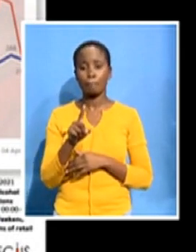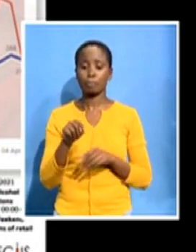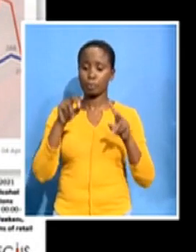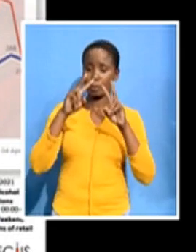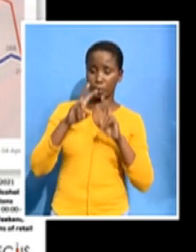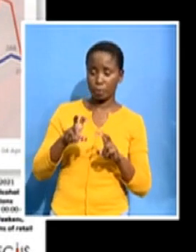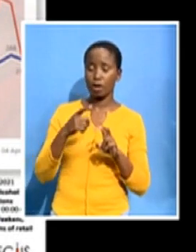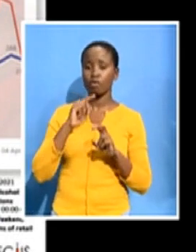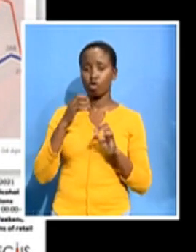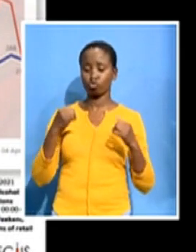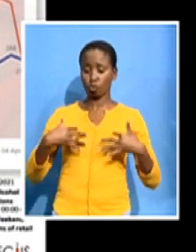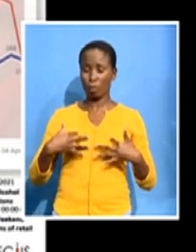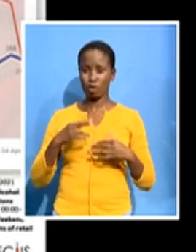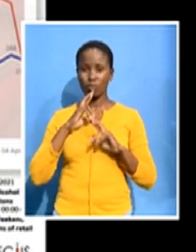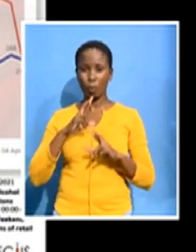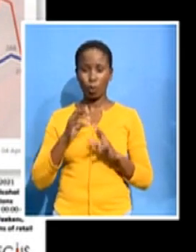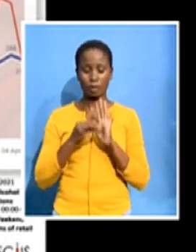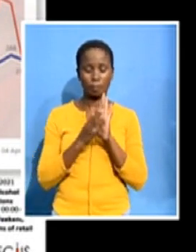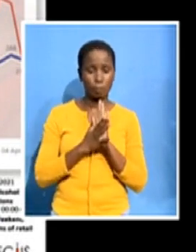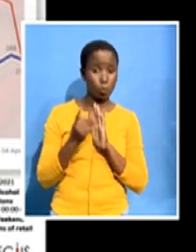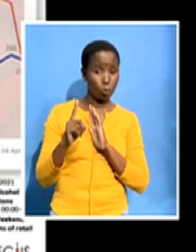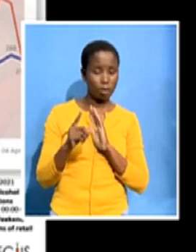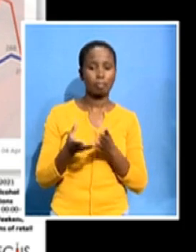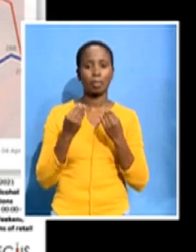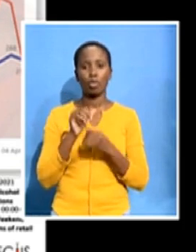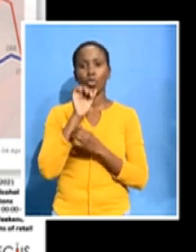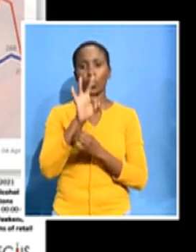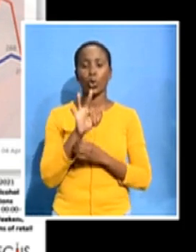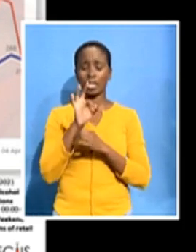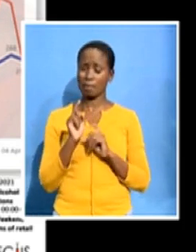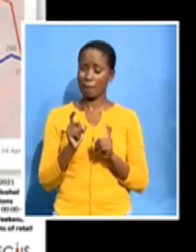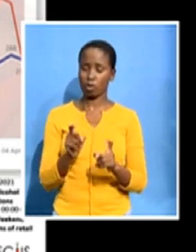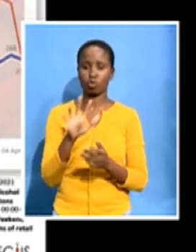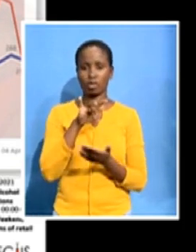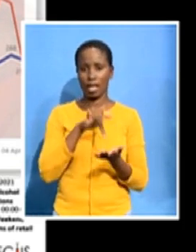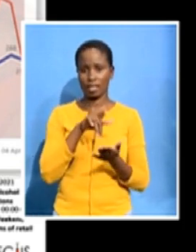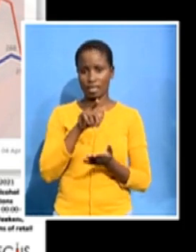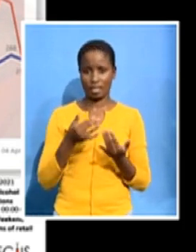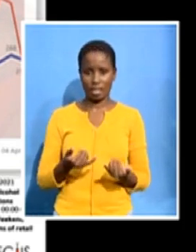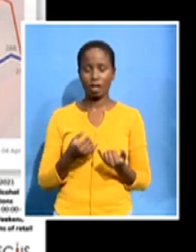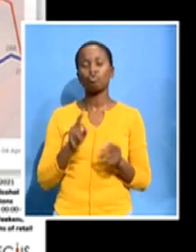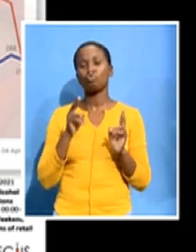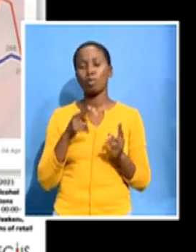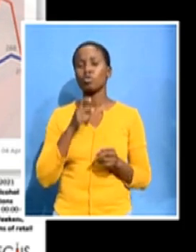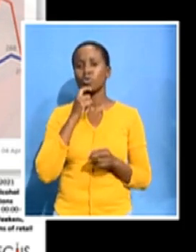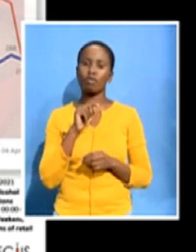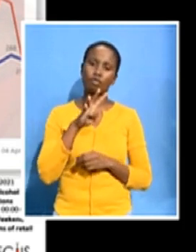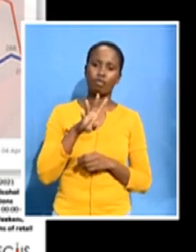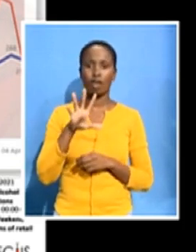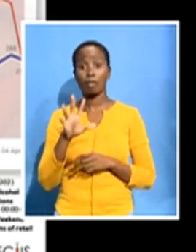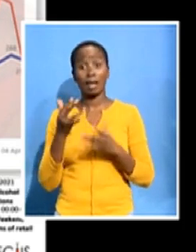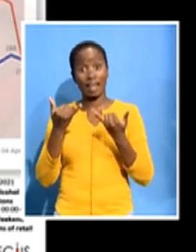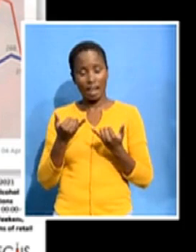is 13 emergency centers now. We used to do it at 4 or 5. Now we're doing it at 13 hospitals. And the